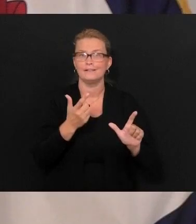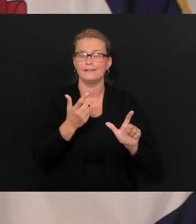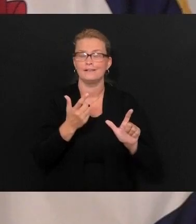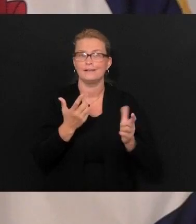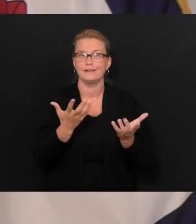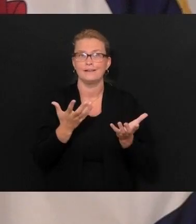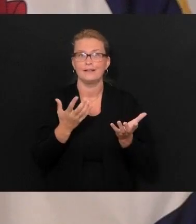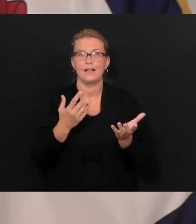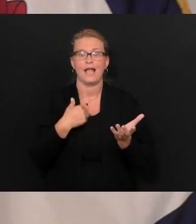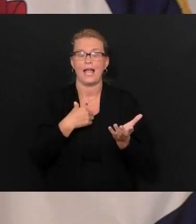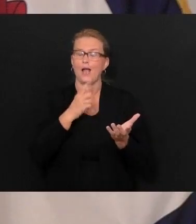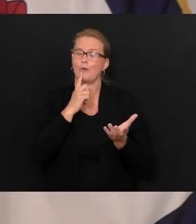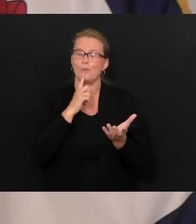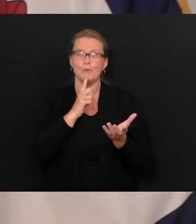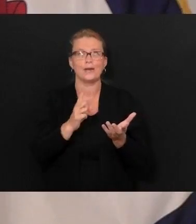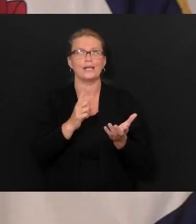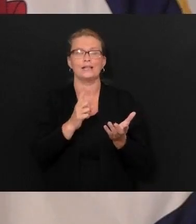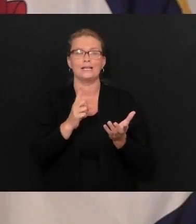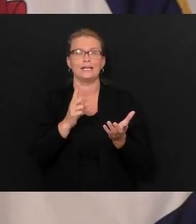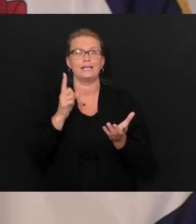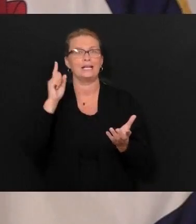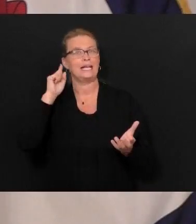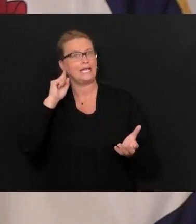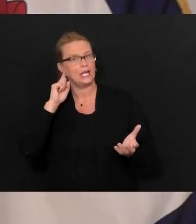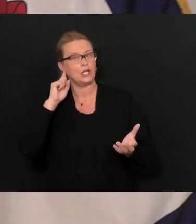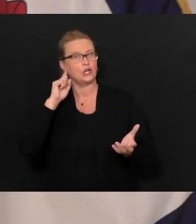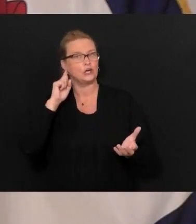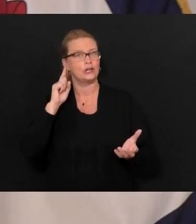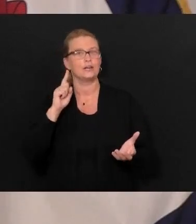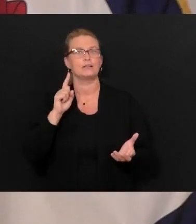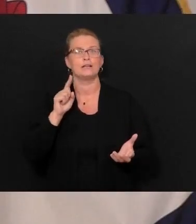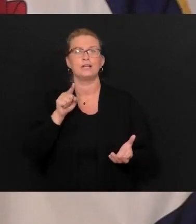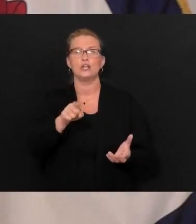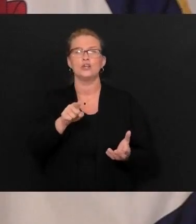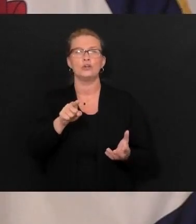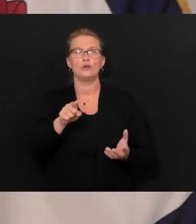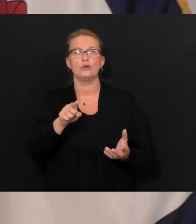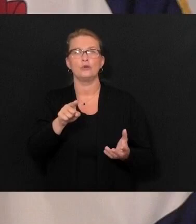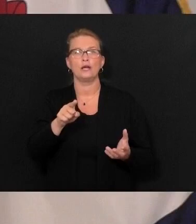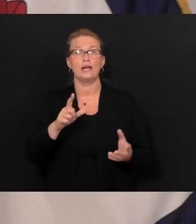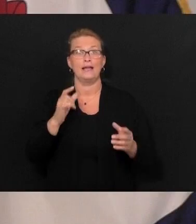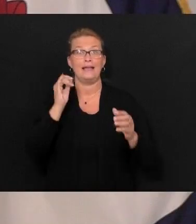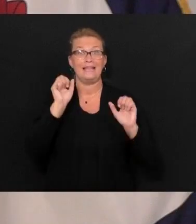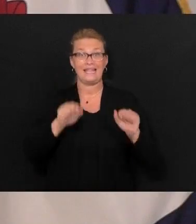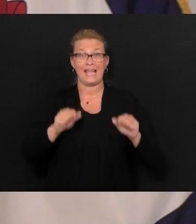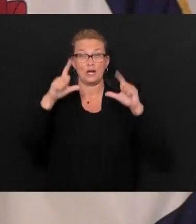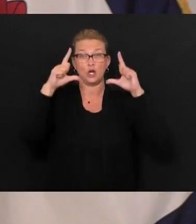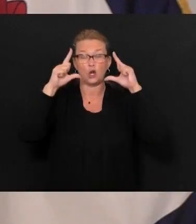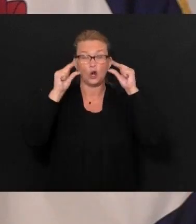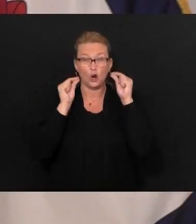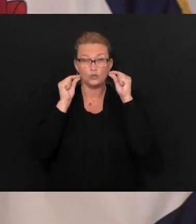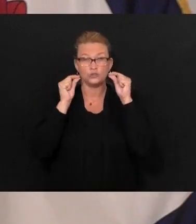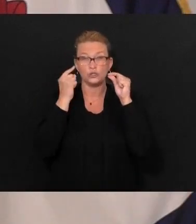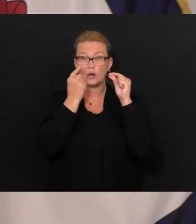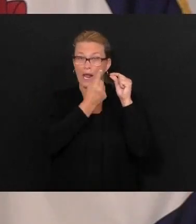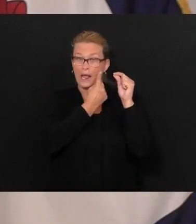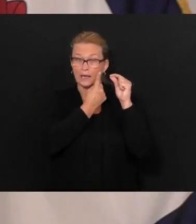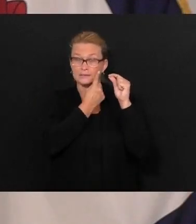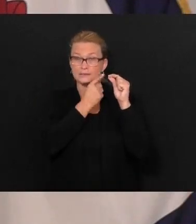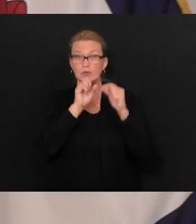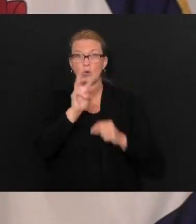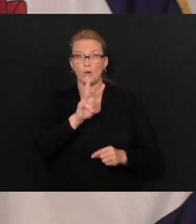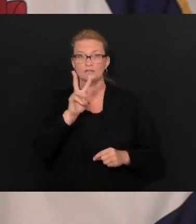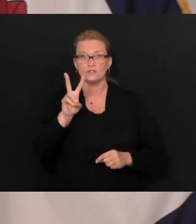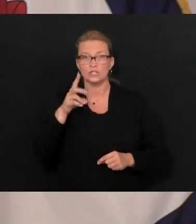that I love to hear the ring to it. If you could just close your eyes and think, West Virginia